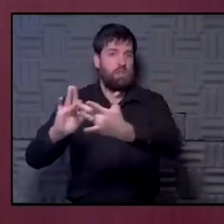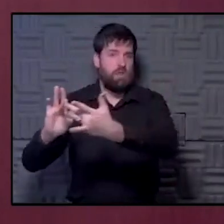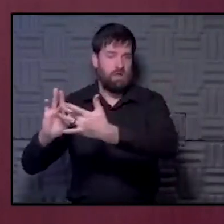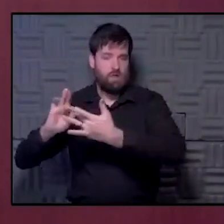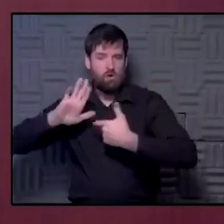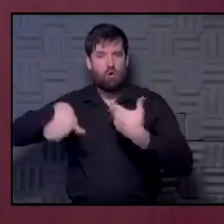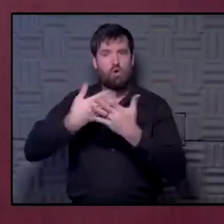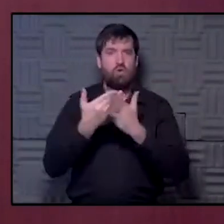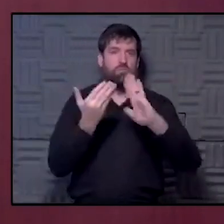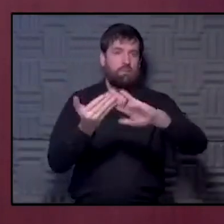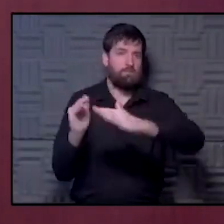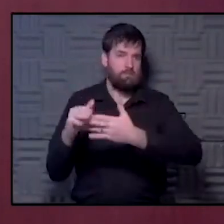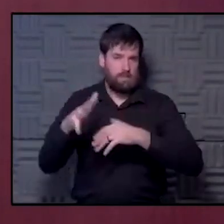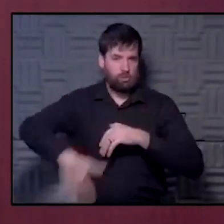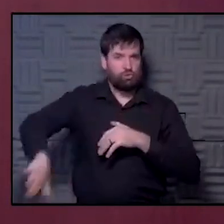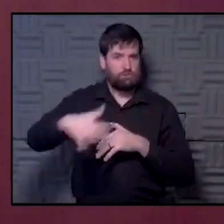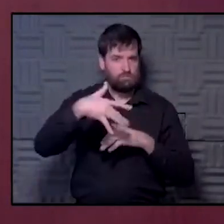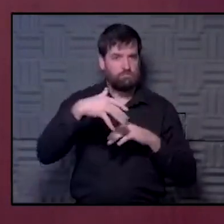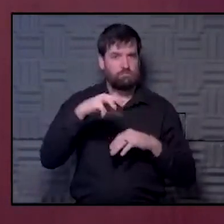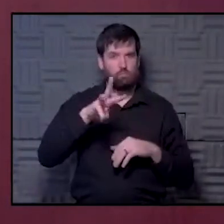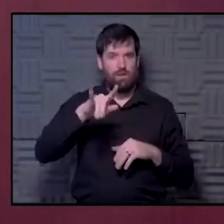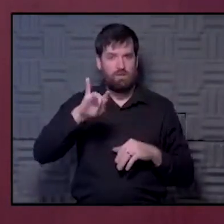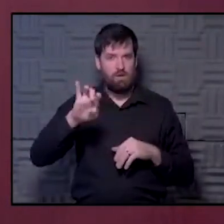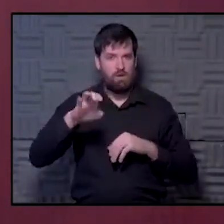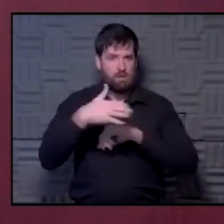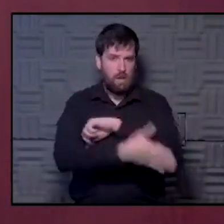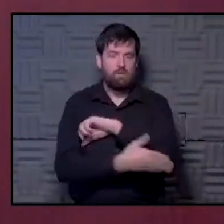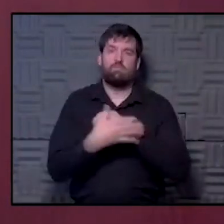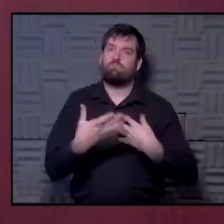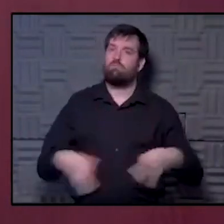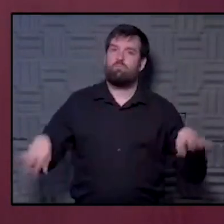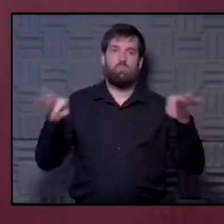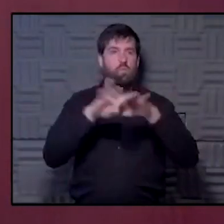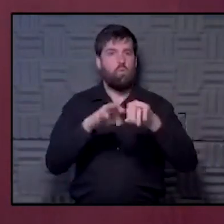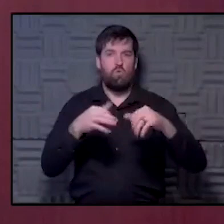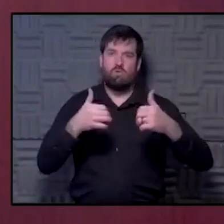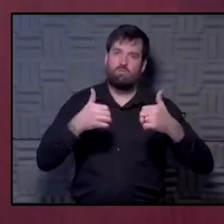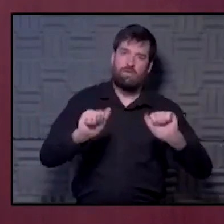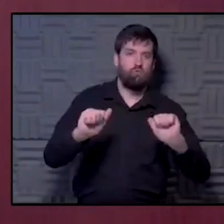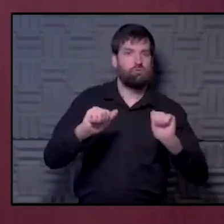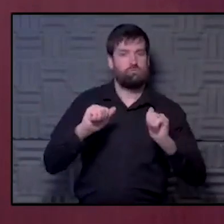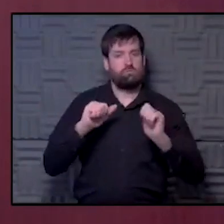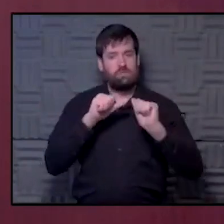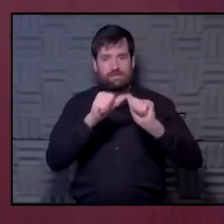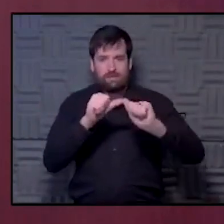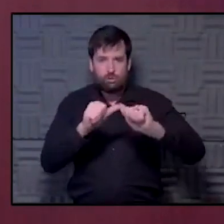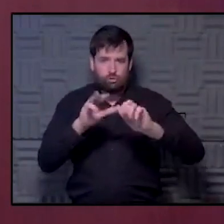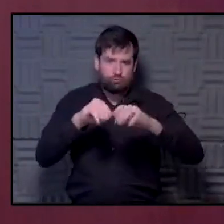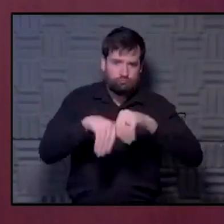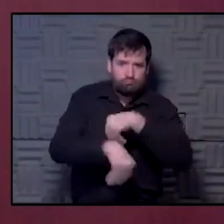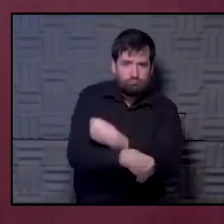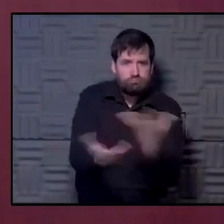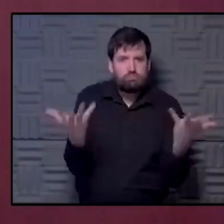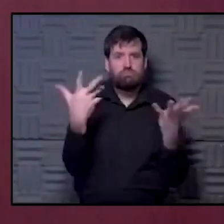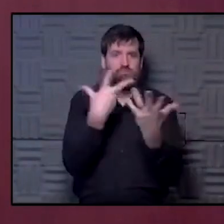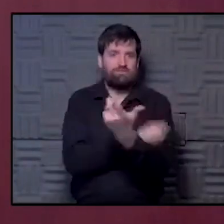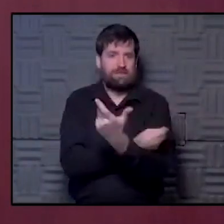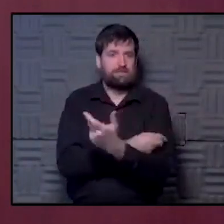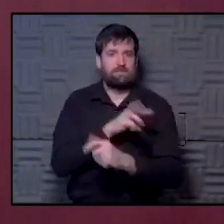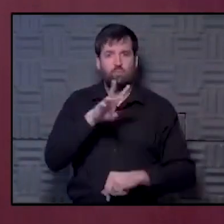all the population in Wyandotte County. And so that's going to be an important effort as we continue to roll out the vaccine in Wyandotte